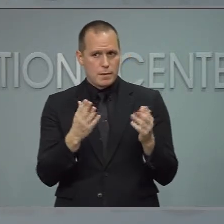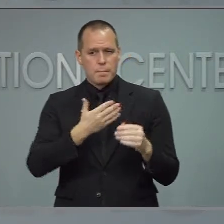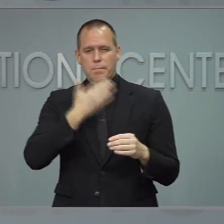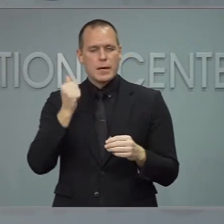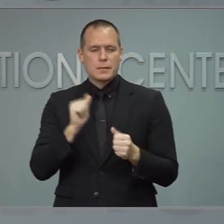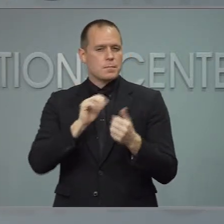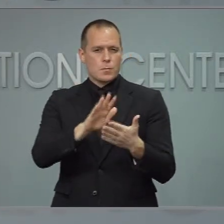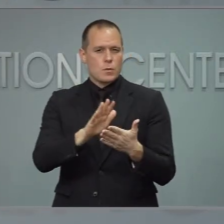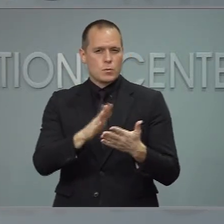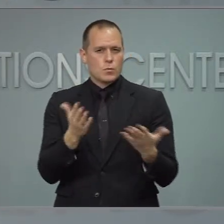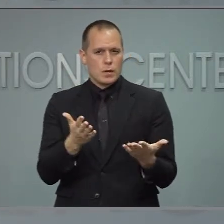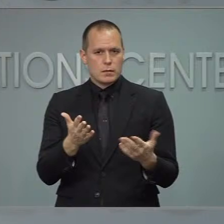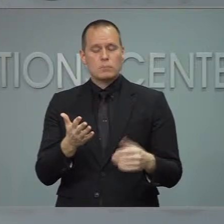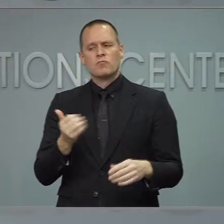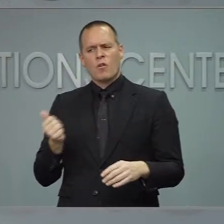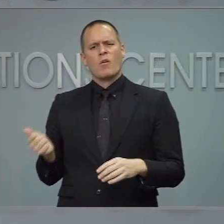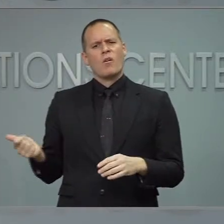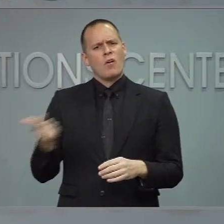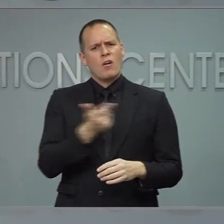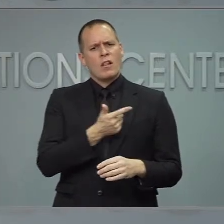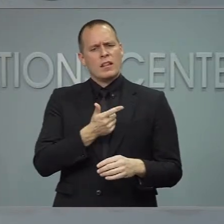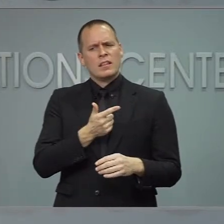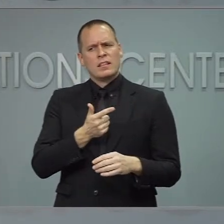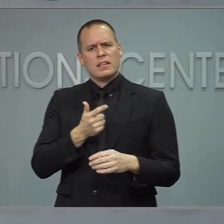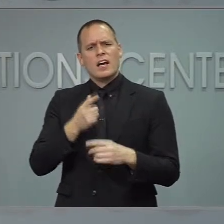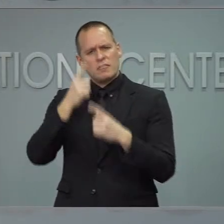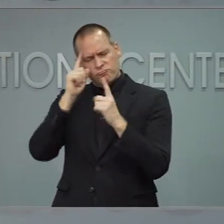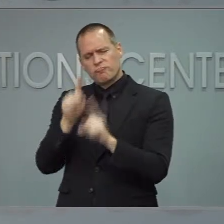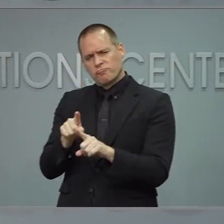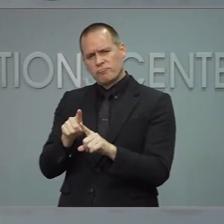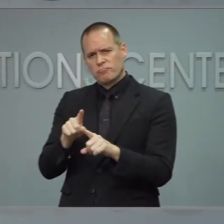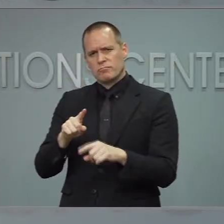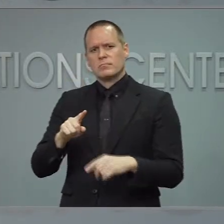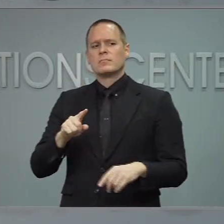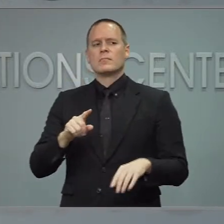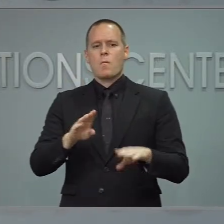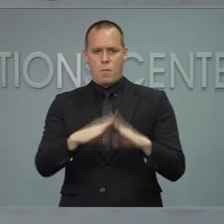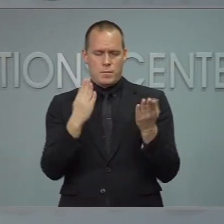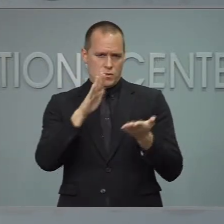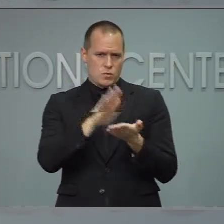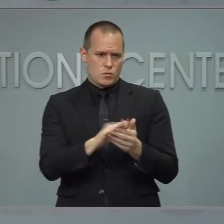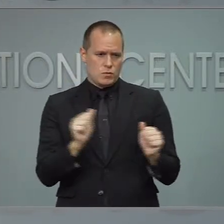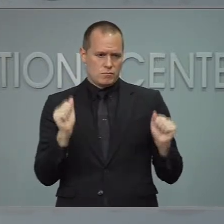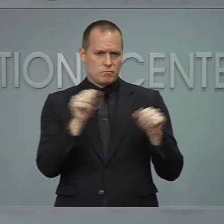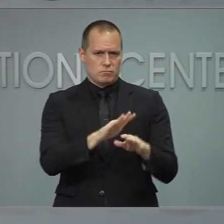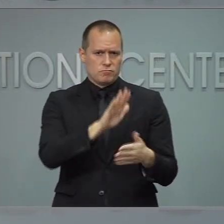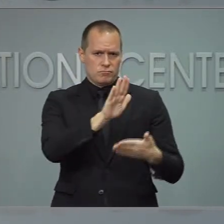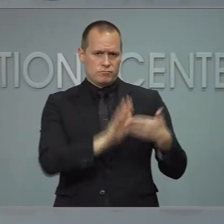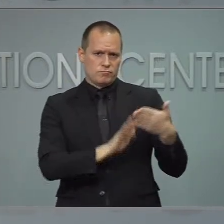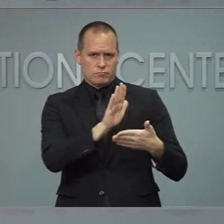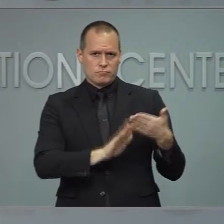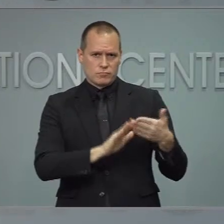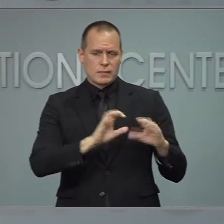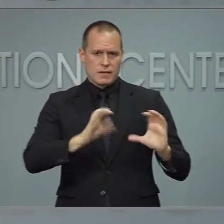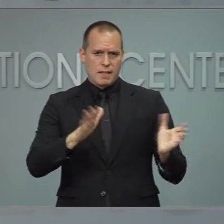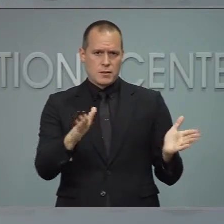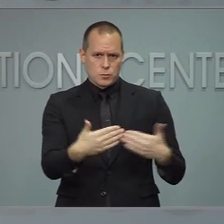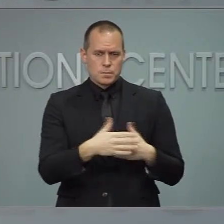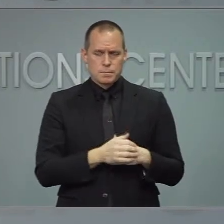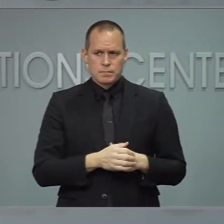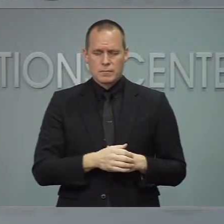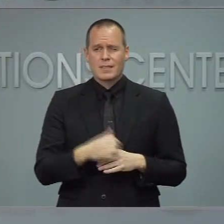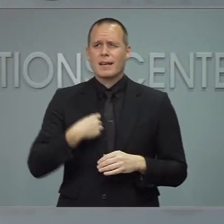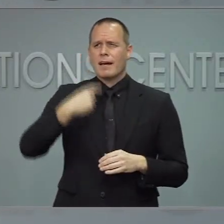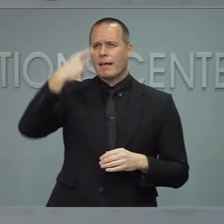all share the goal of getting our children back to in-person in the classroom. I think on February the 3rd, I stood